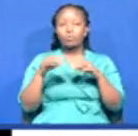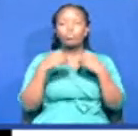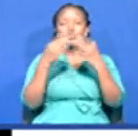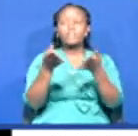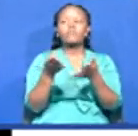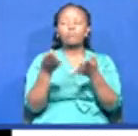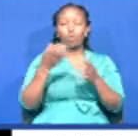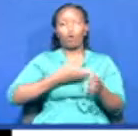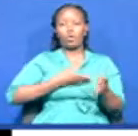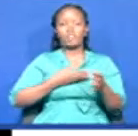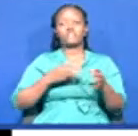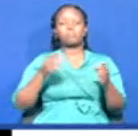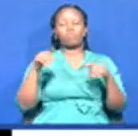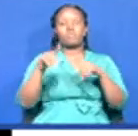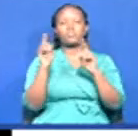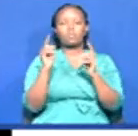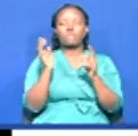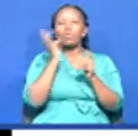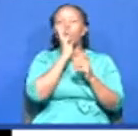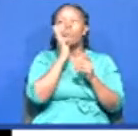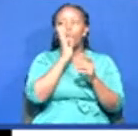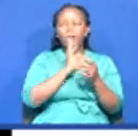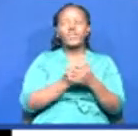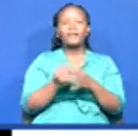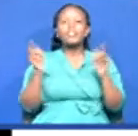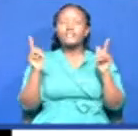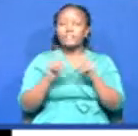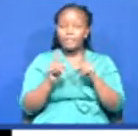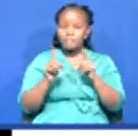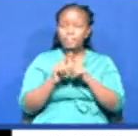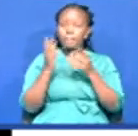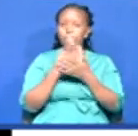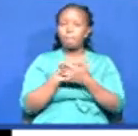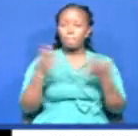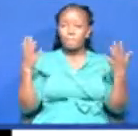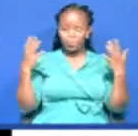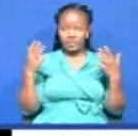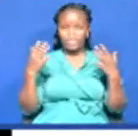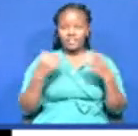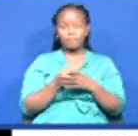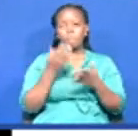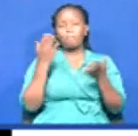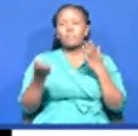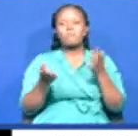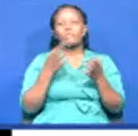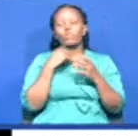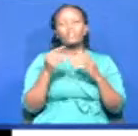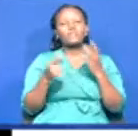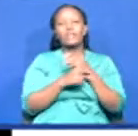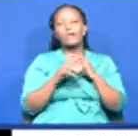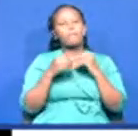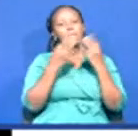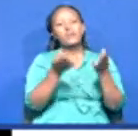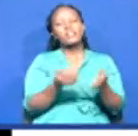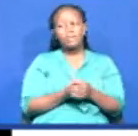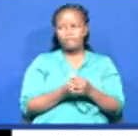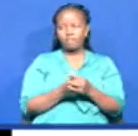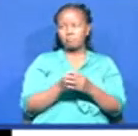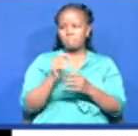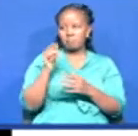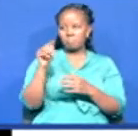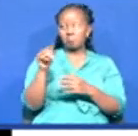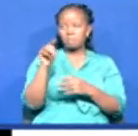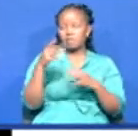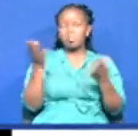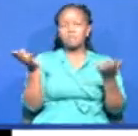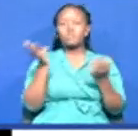of that particular patent. Now, in the same product, you may want to give it a name. So in this particular case, probably